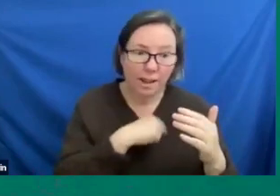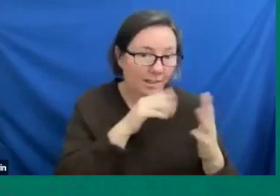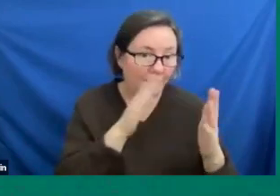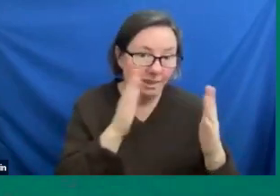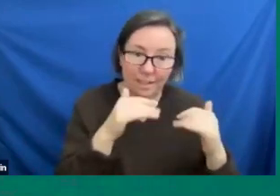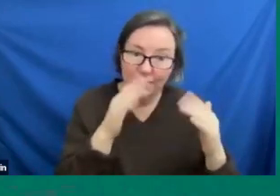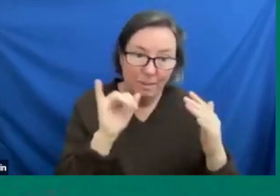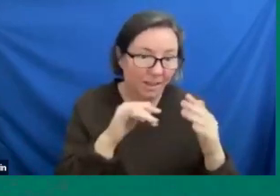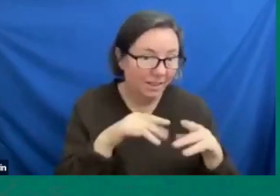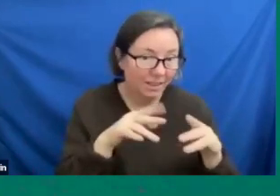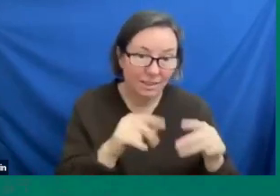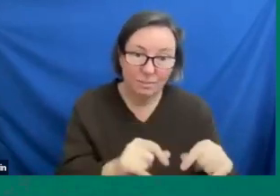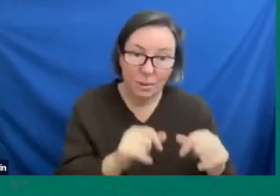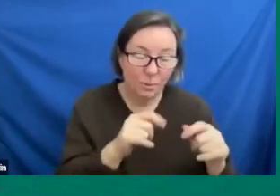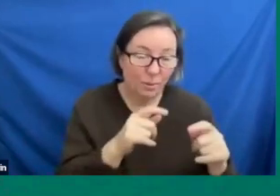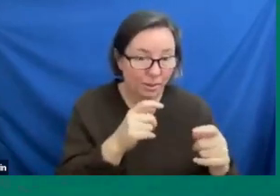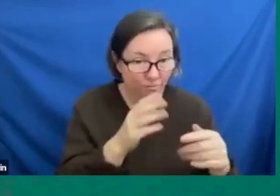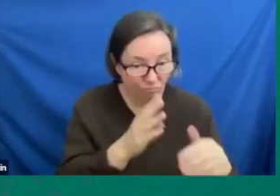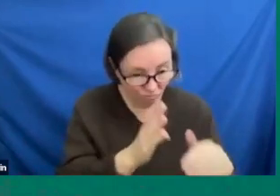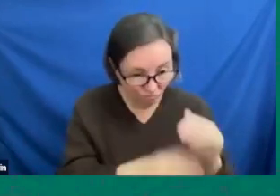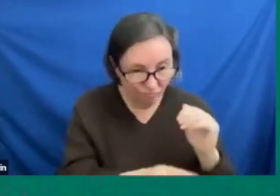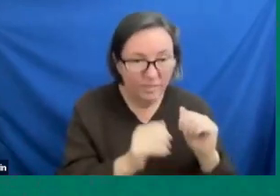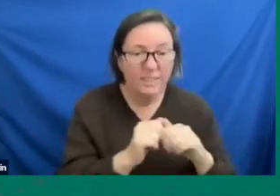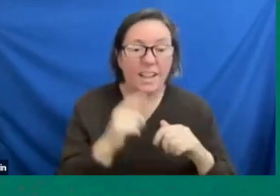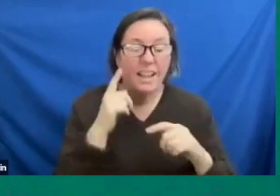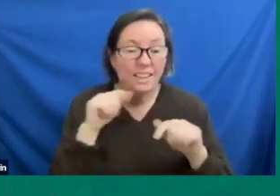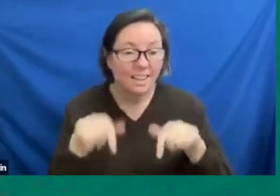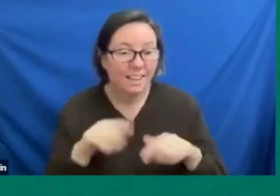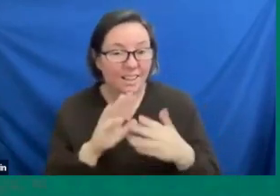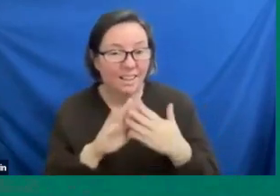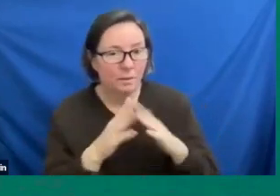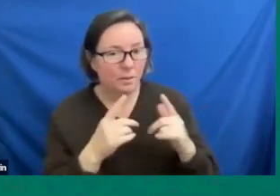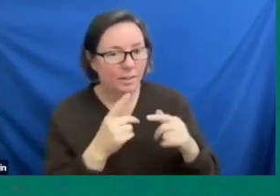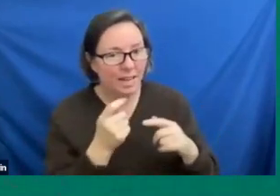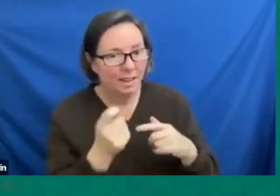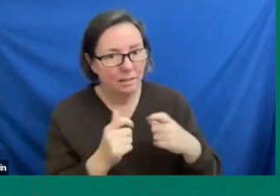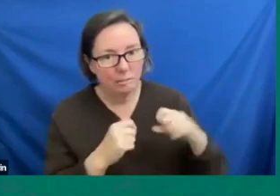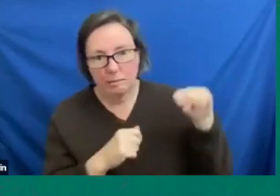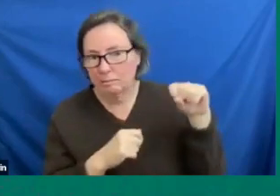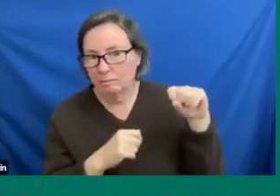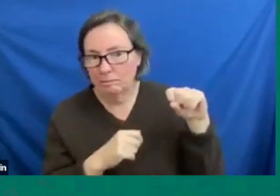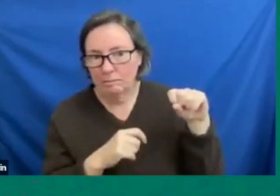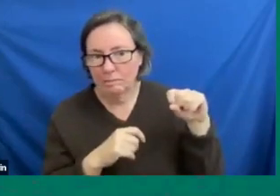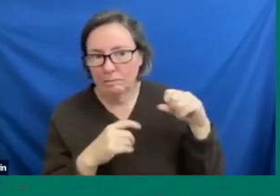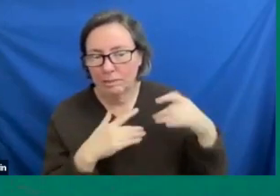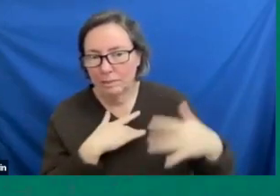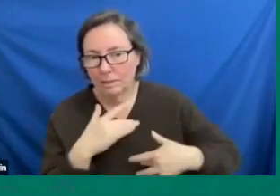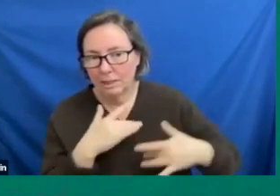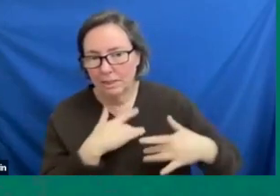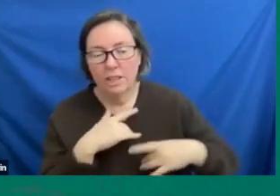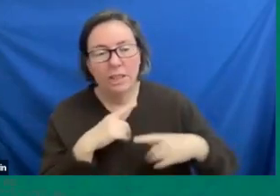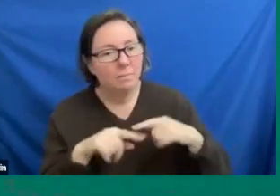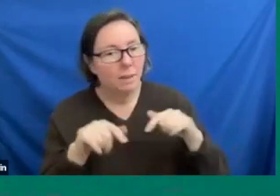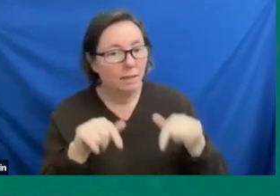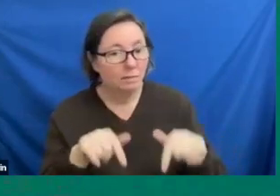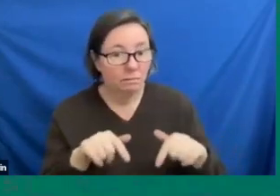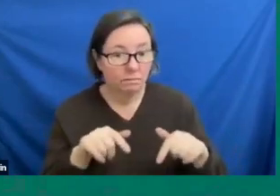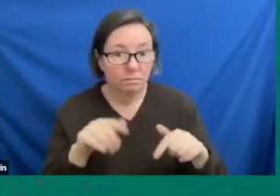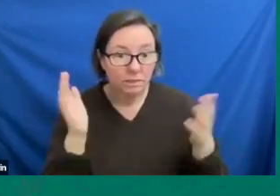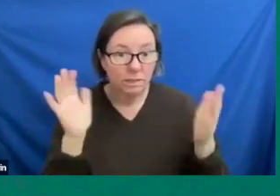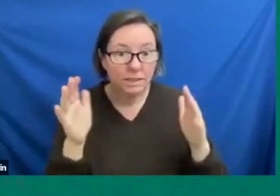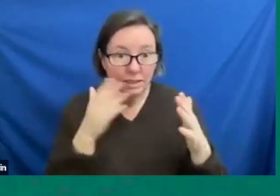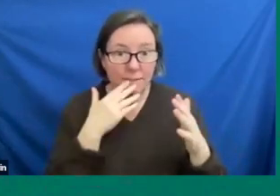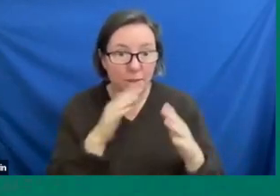And I don't think the community it has been or is currently either. This is a great place to be compared to where it